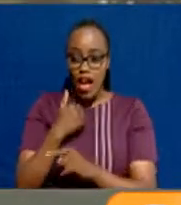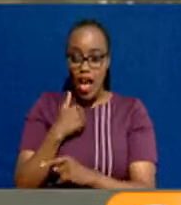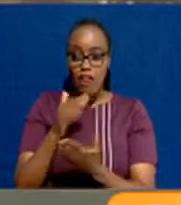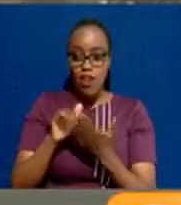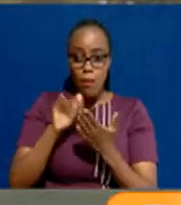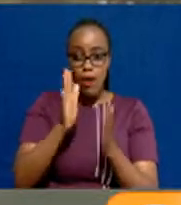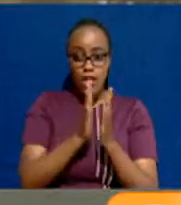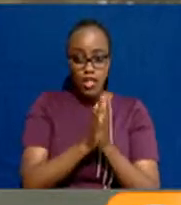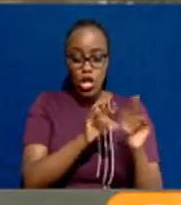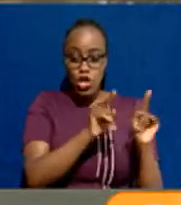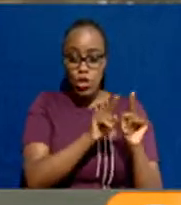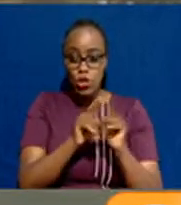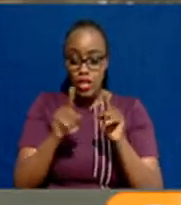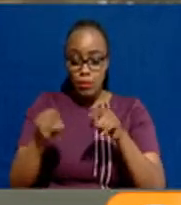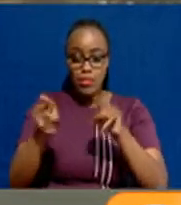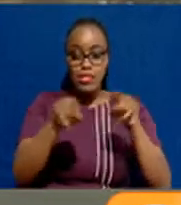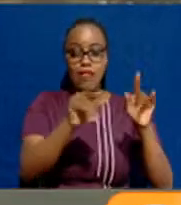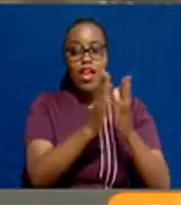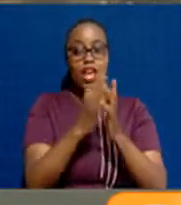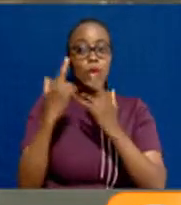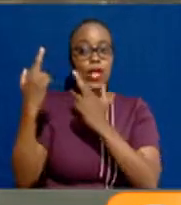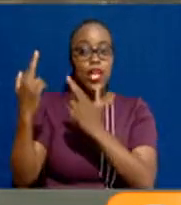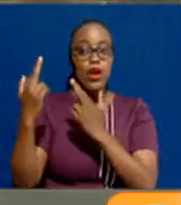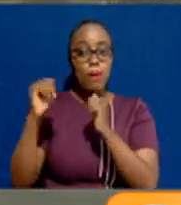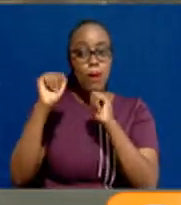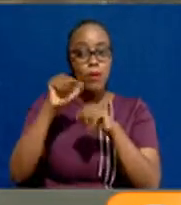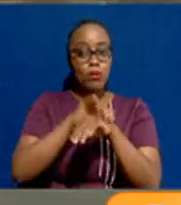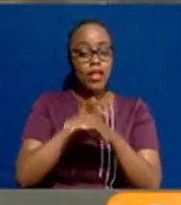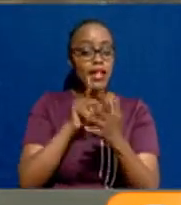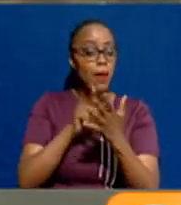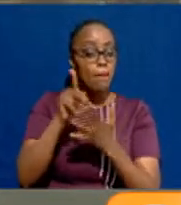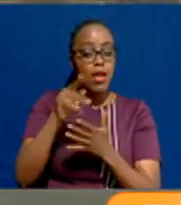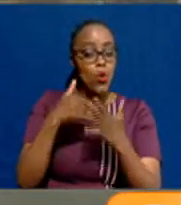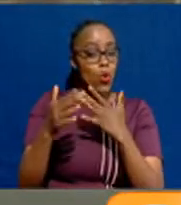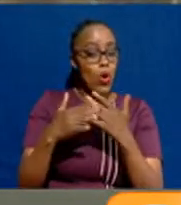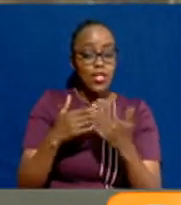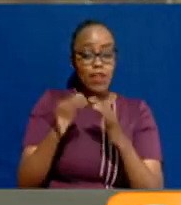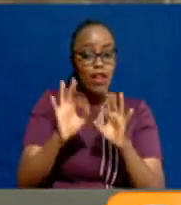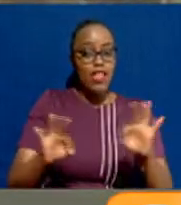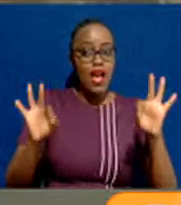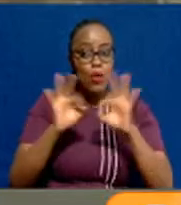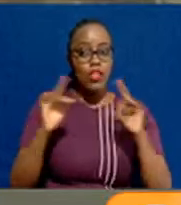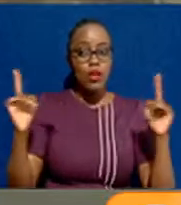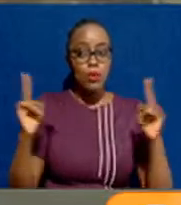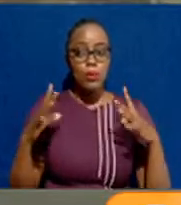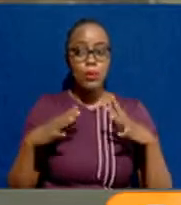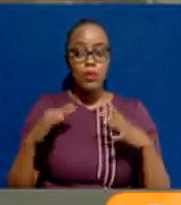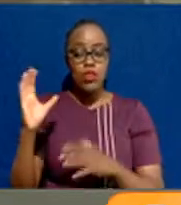more bold, put themselves out there, and hopefully get paid what they are worth. Let's take a short break here on Citizen Weekend Sports.